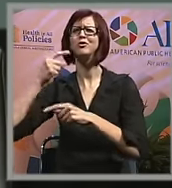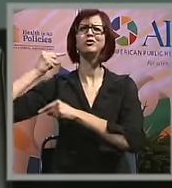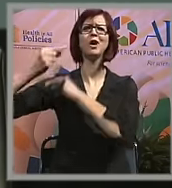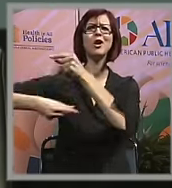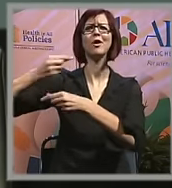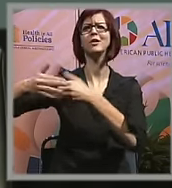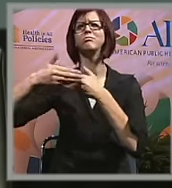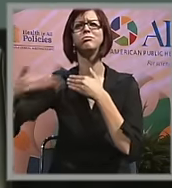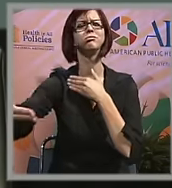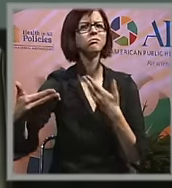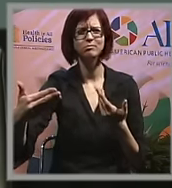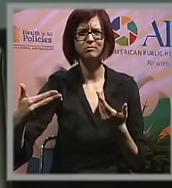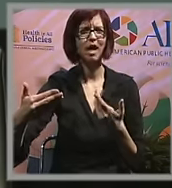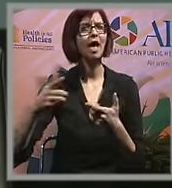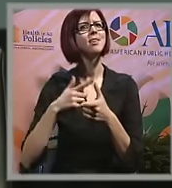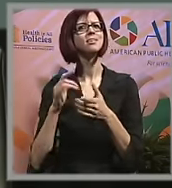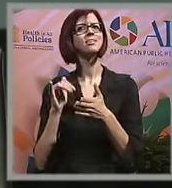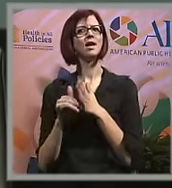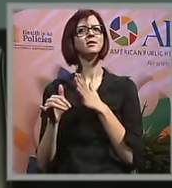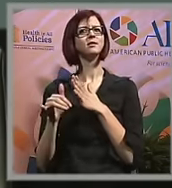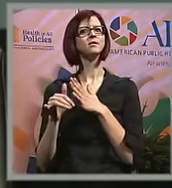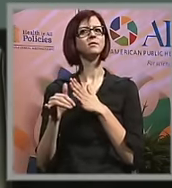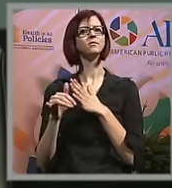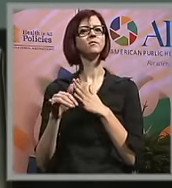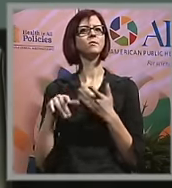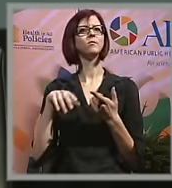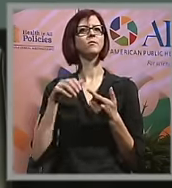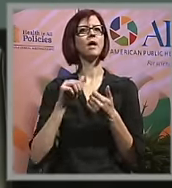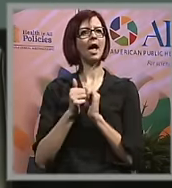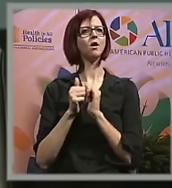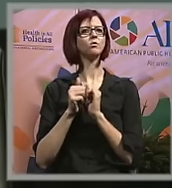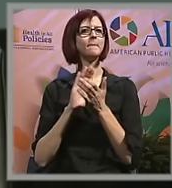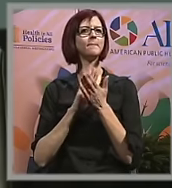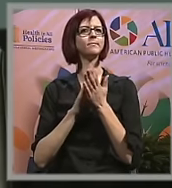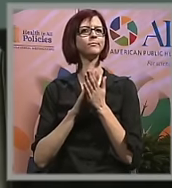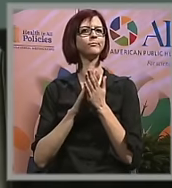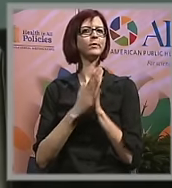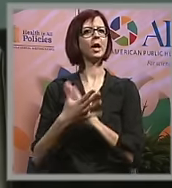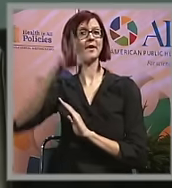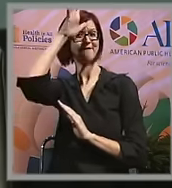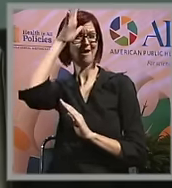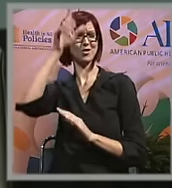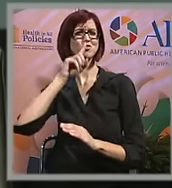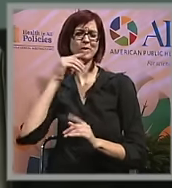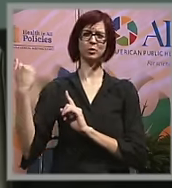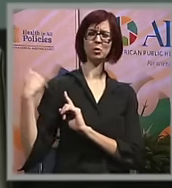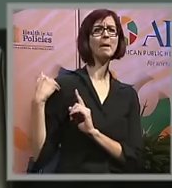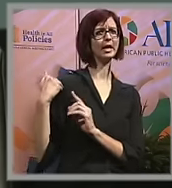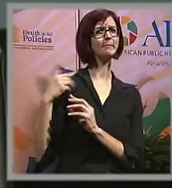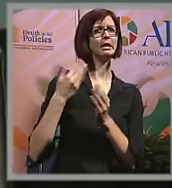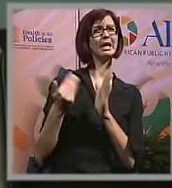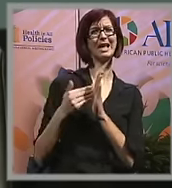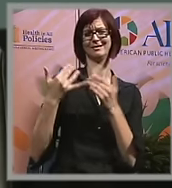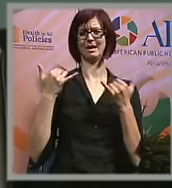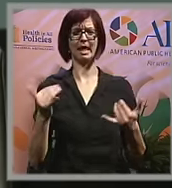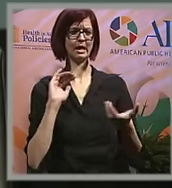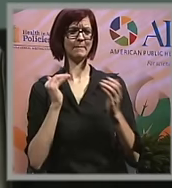come. And that's what being a father has reminded me about. I think just today compared to 10 years